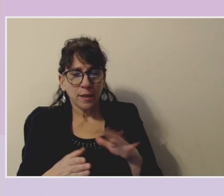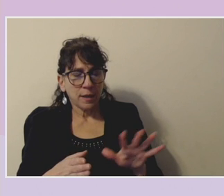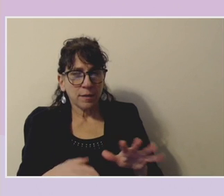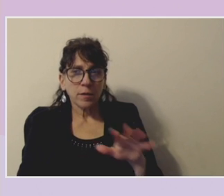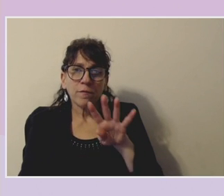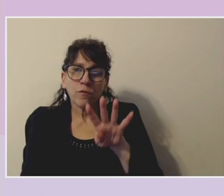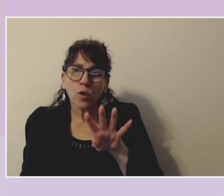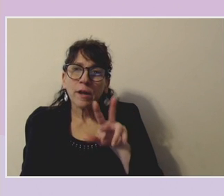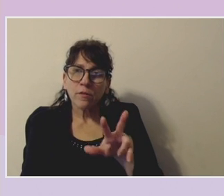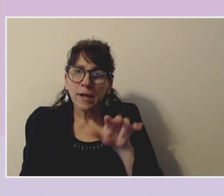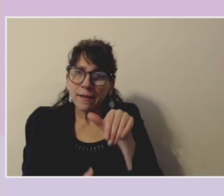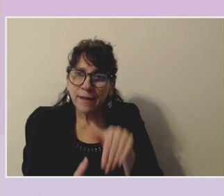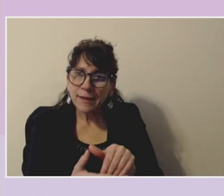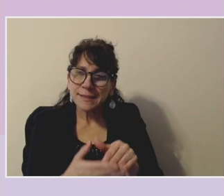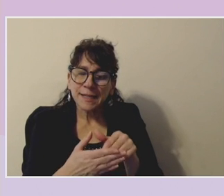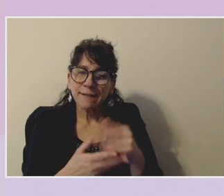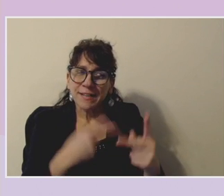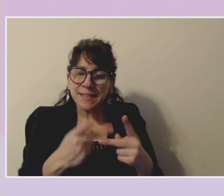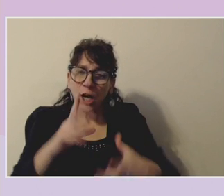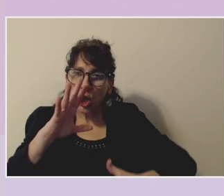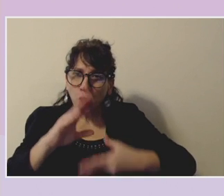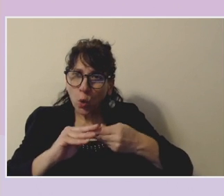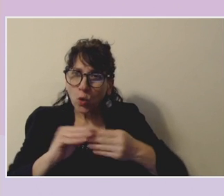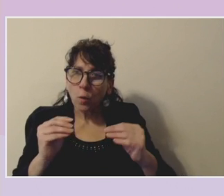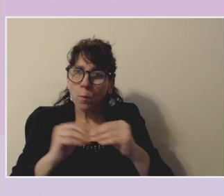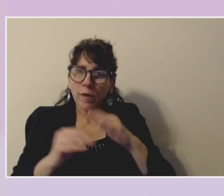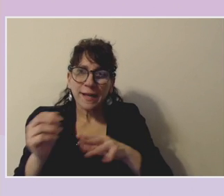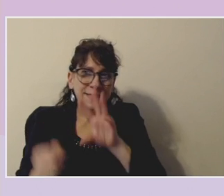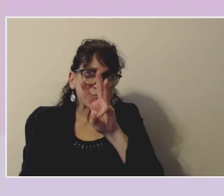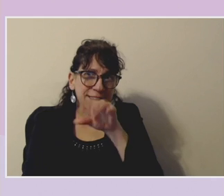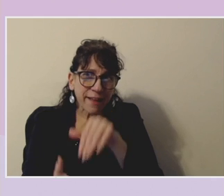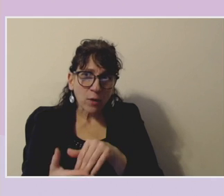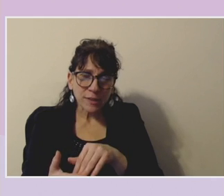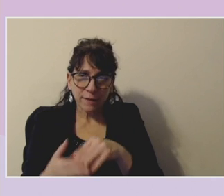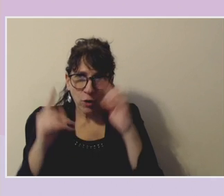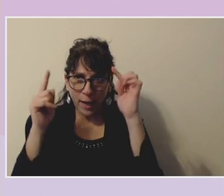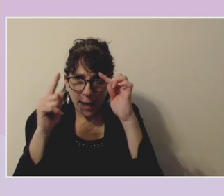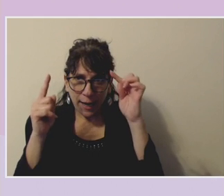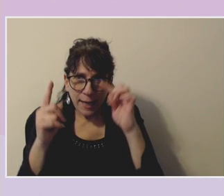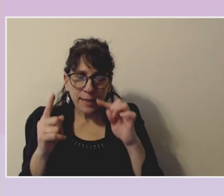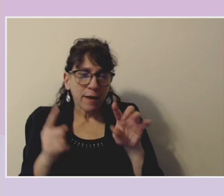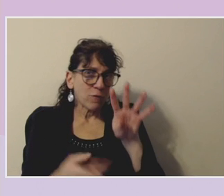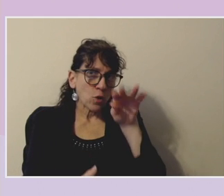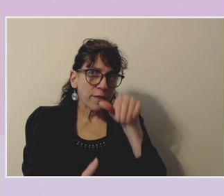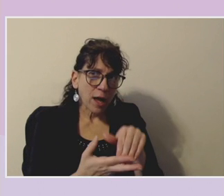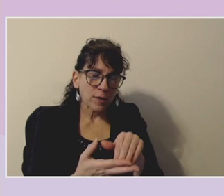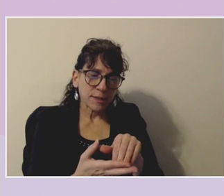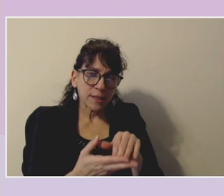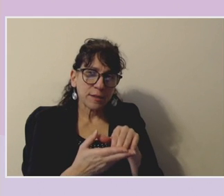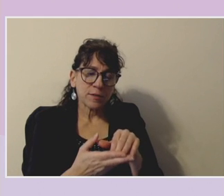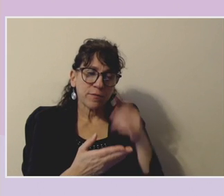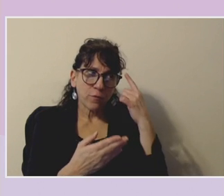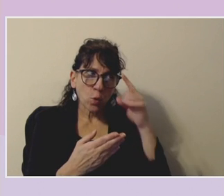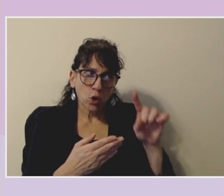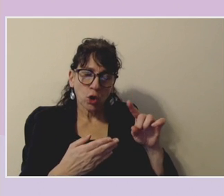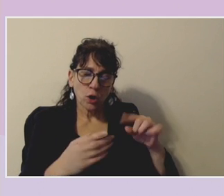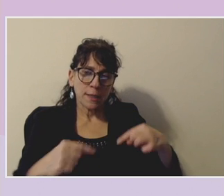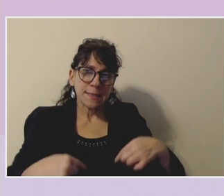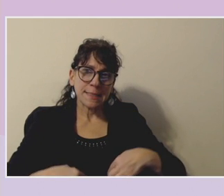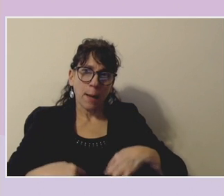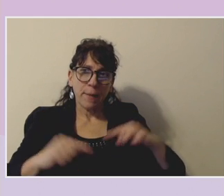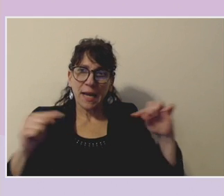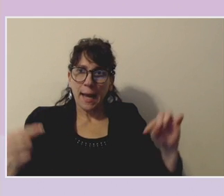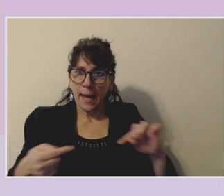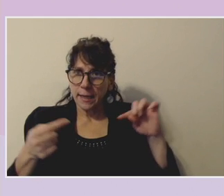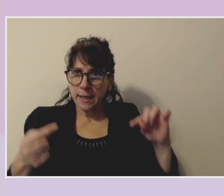43,000 visits was total. There was over 6,000 for headaches and over 4,000 for stomach aches. And of those,